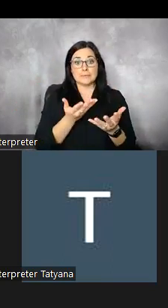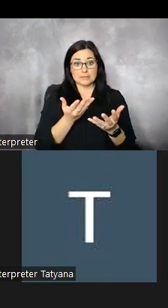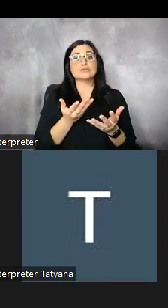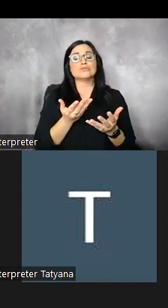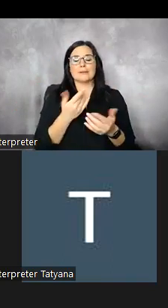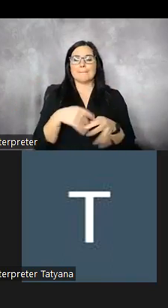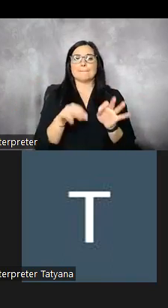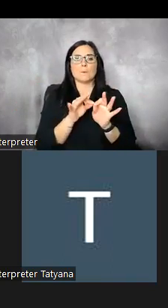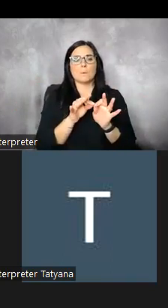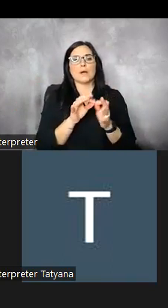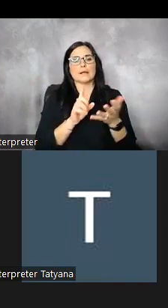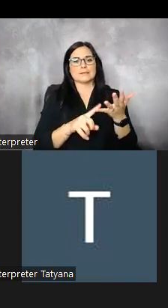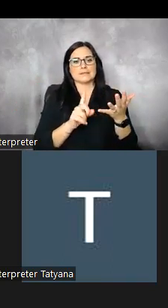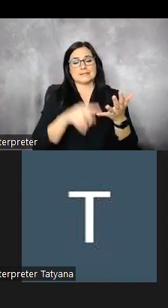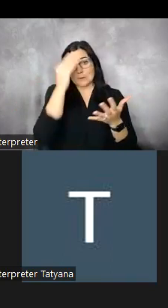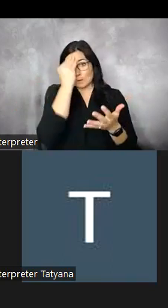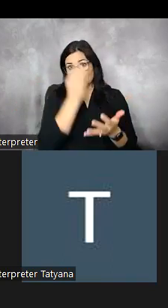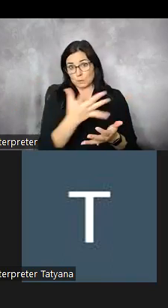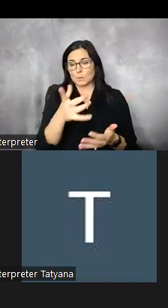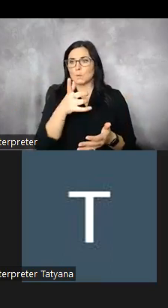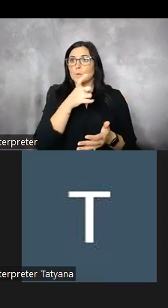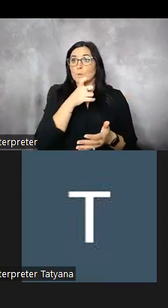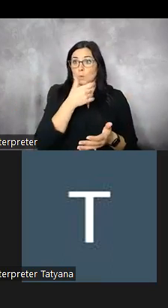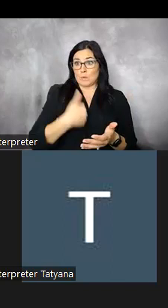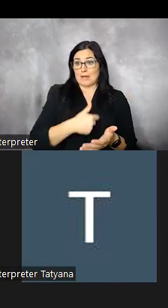for us, just to make sure that everybody knows exactly how to get a hold of